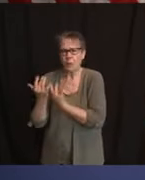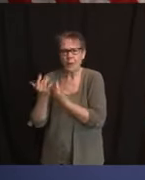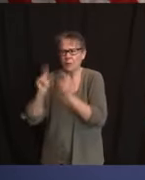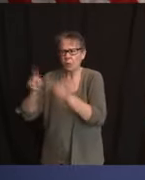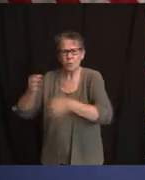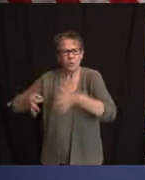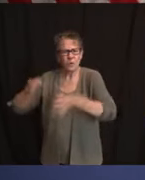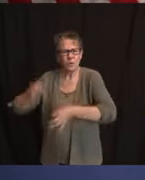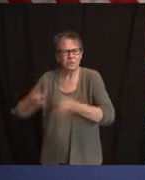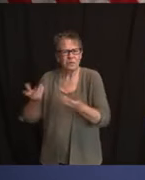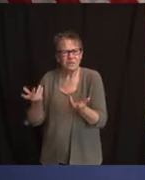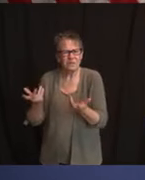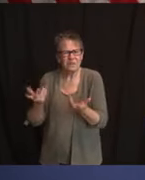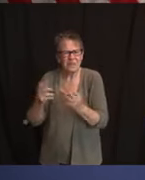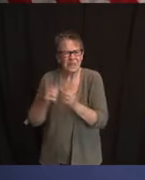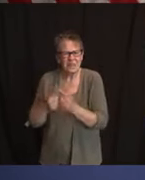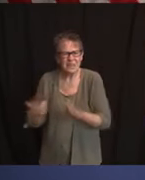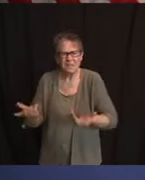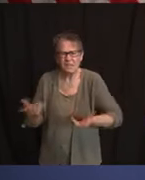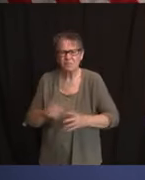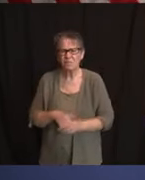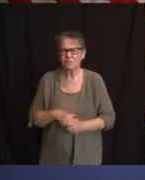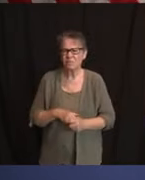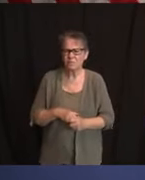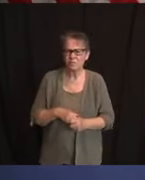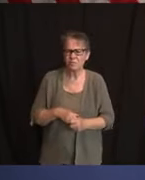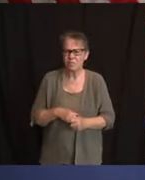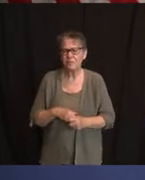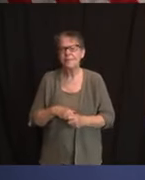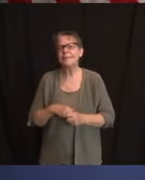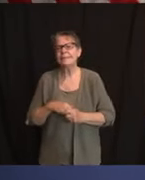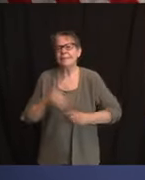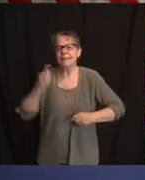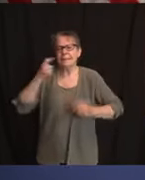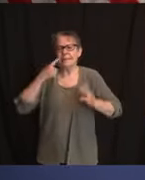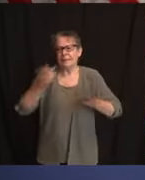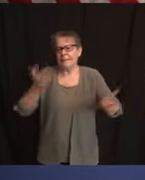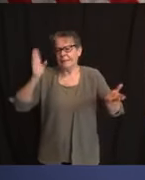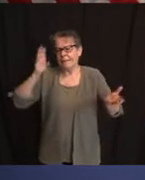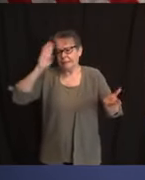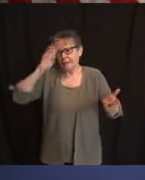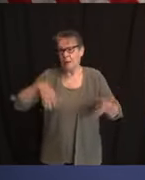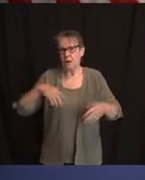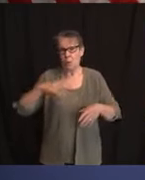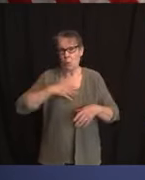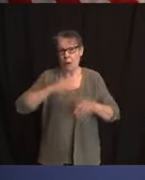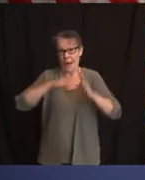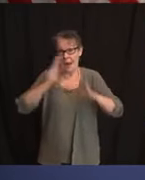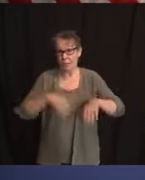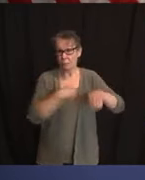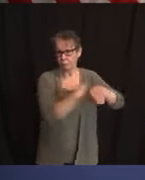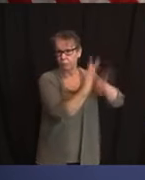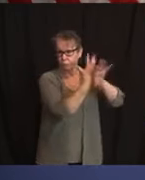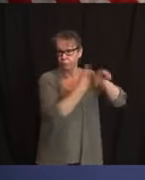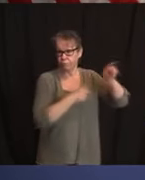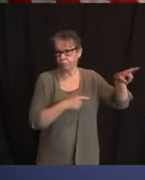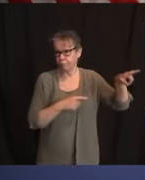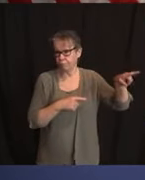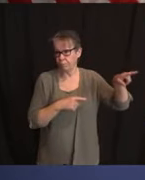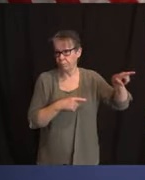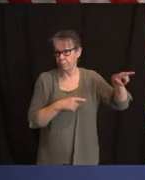most. On the White House end, I think this is a good thing, there was a lot of social distancing and masks, including they had